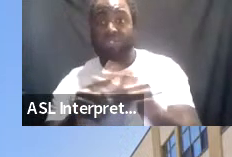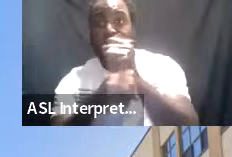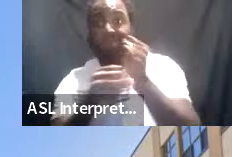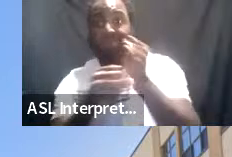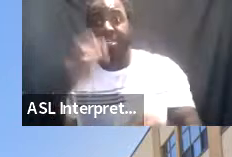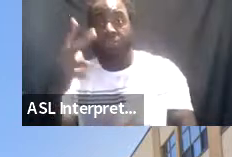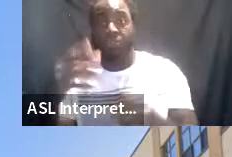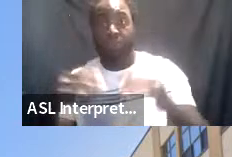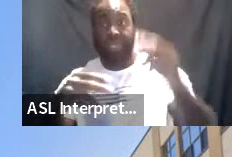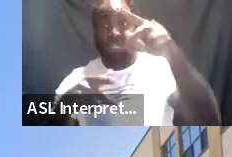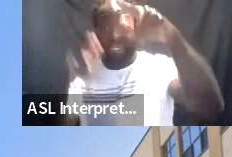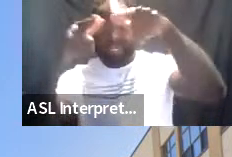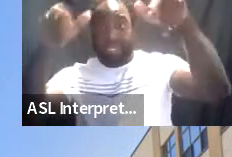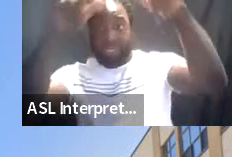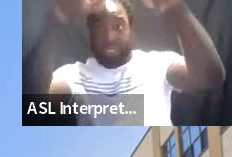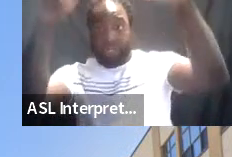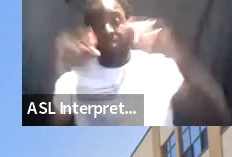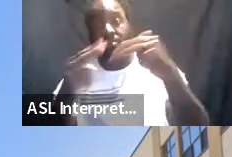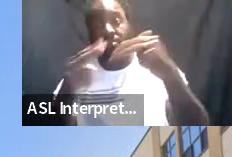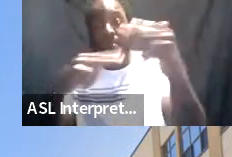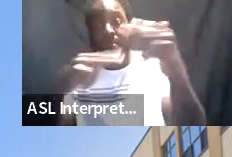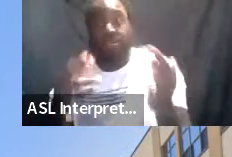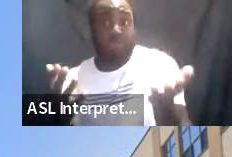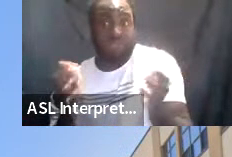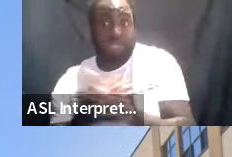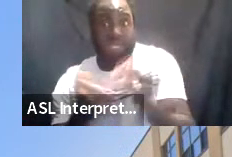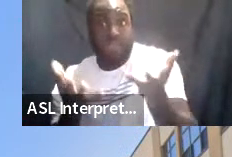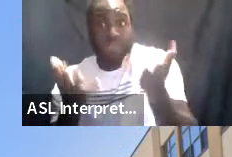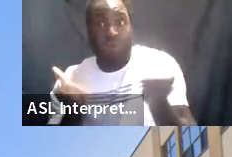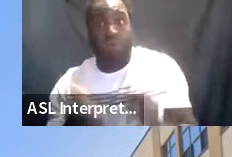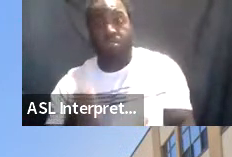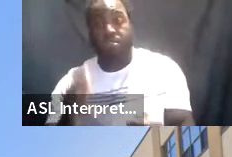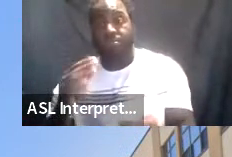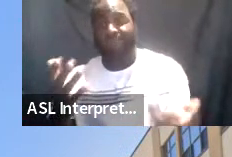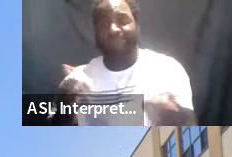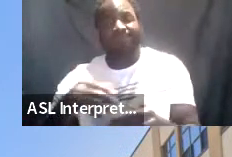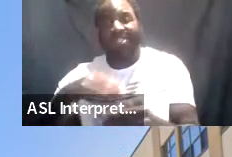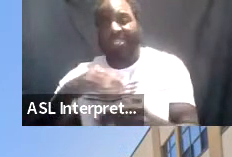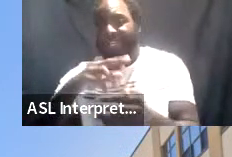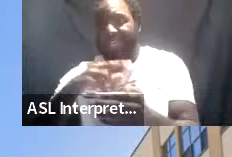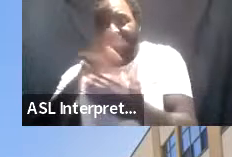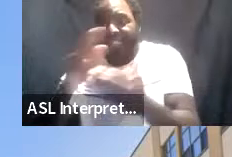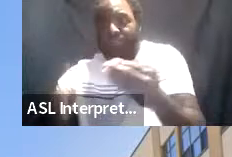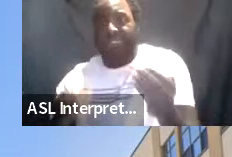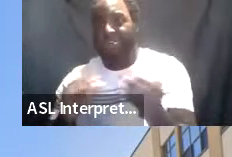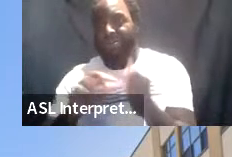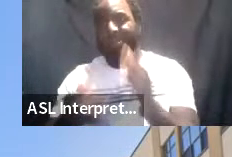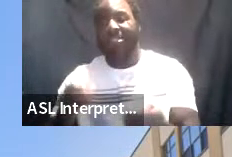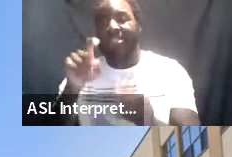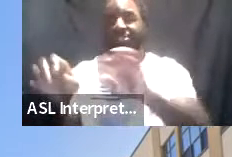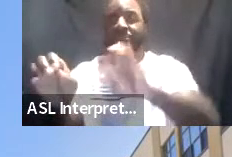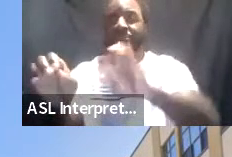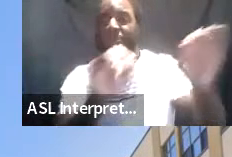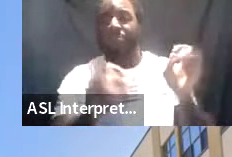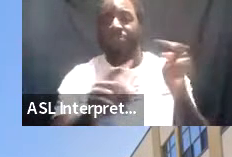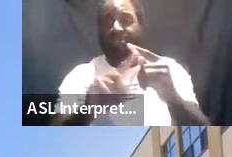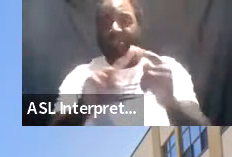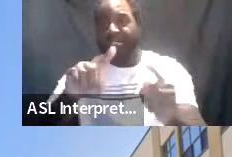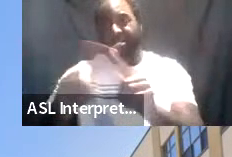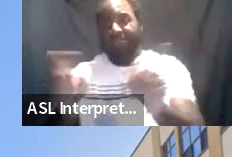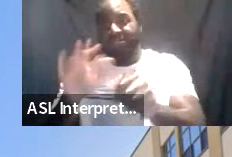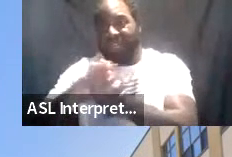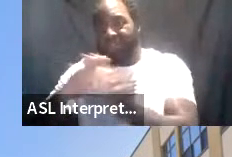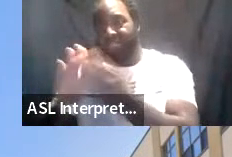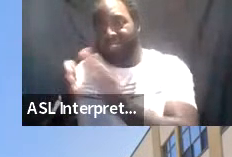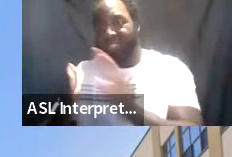industrial building that he wants. And as a result, he might have to relocate outside of the city in order to grow his business at the scale